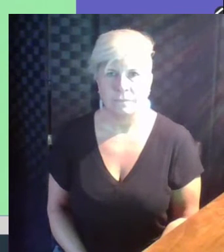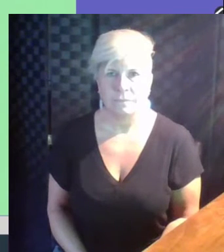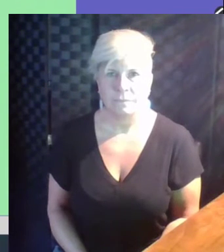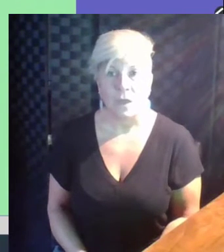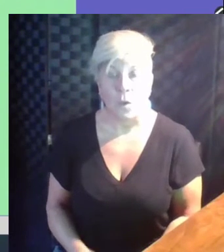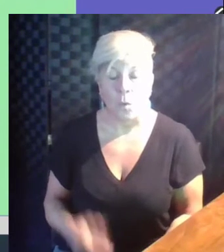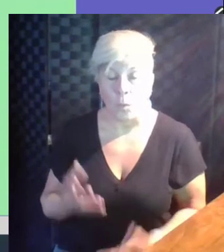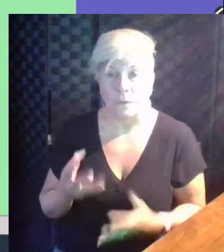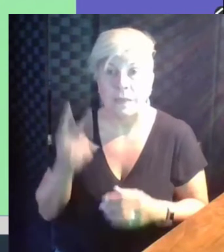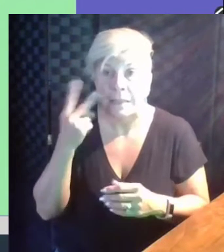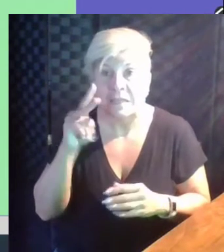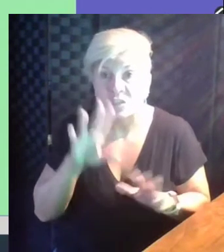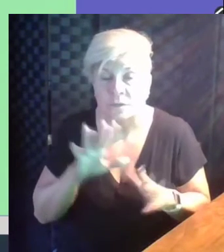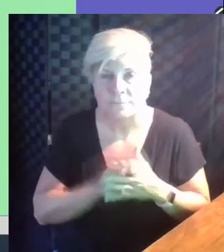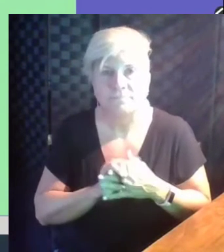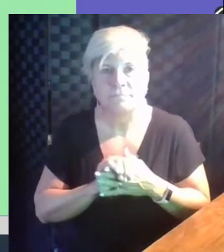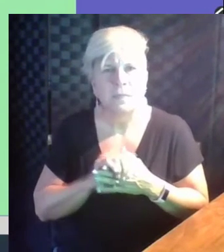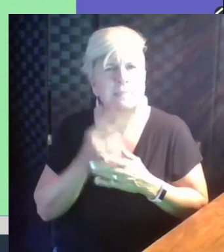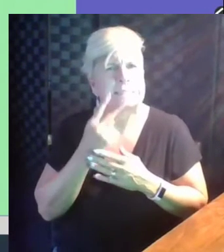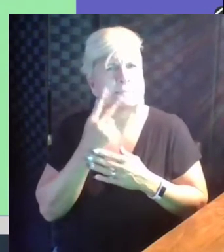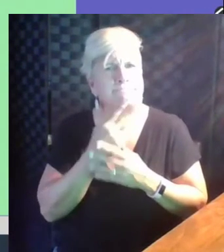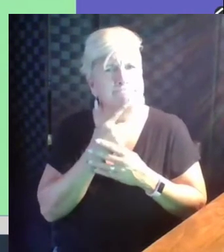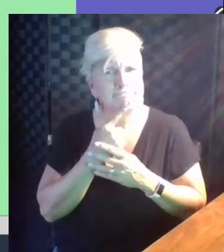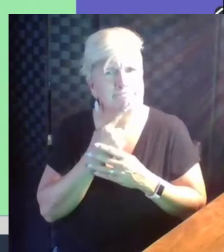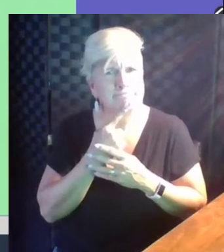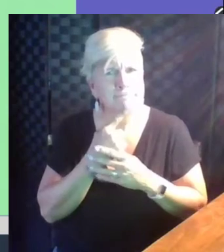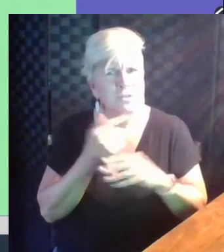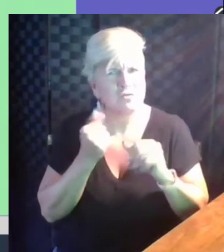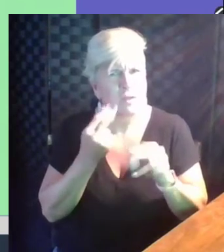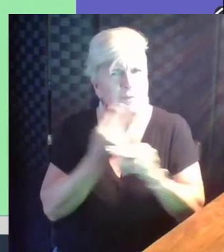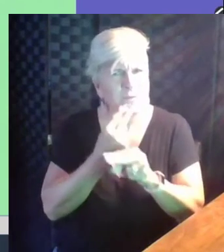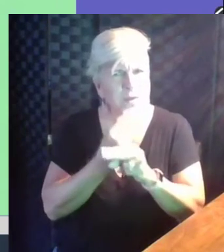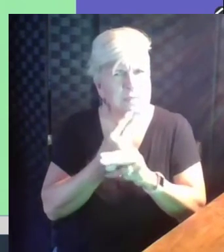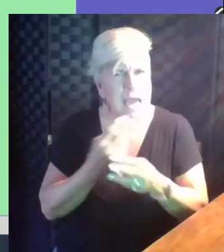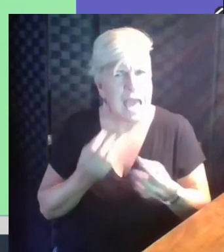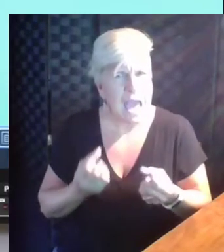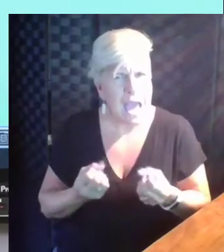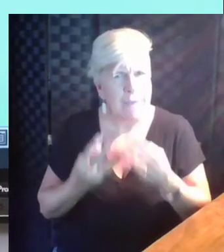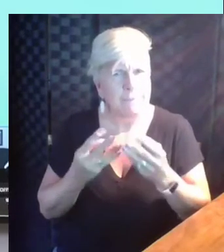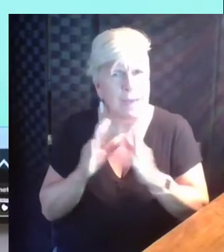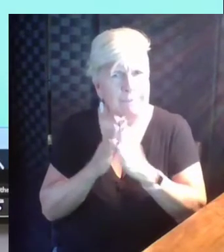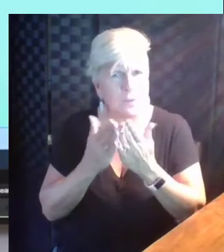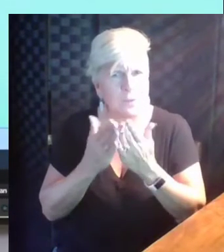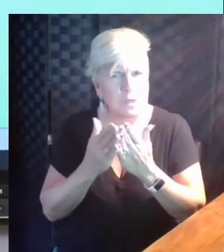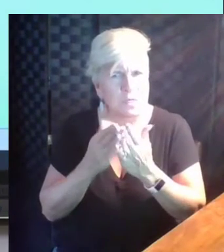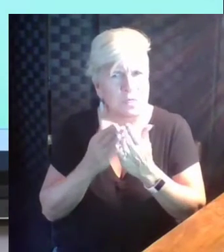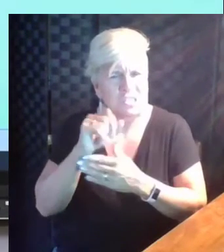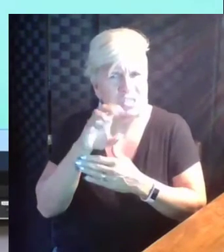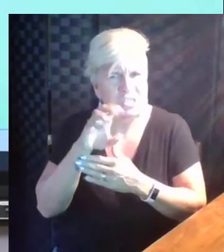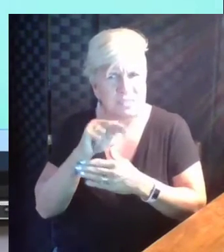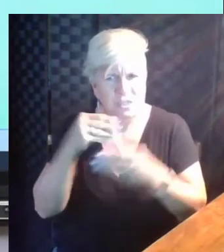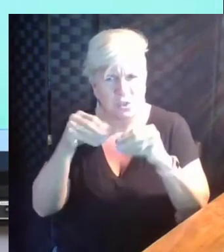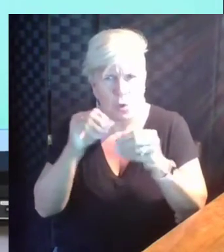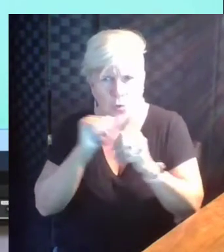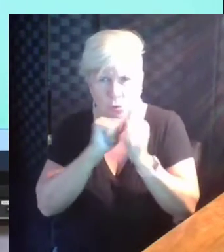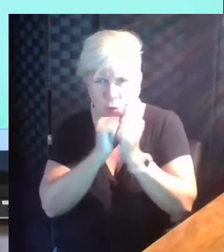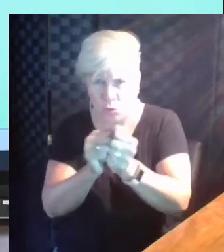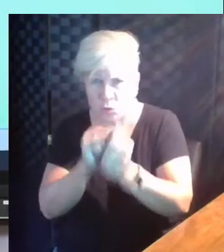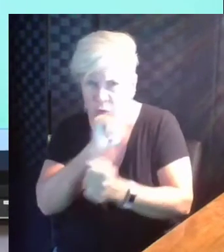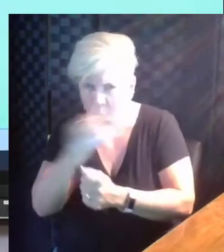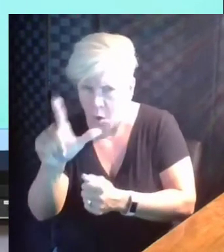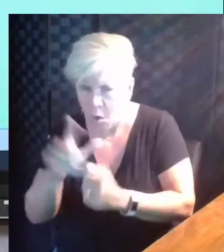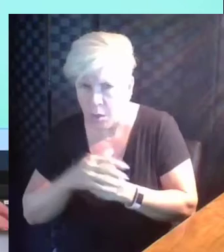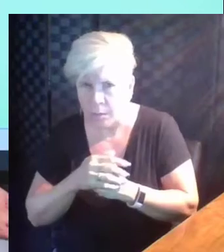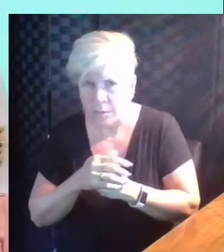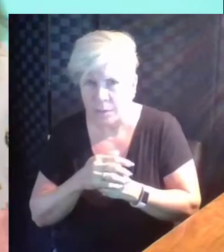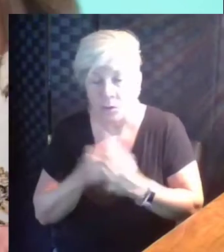Let's take a look. Well, let's see. I'm trying to figure out how many books Jason sold in all. So I'm trying to figure